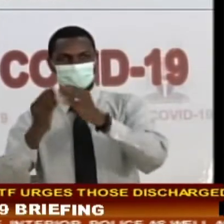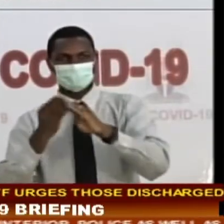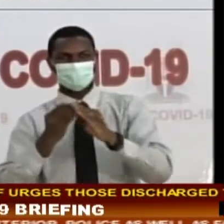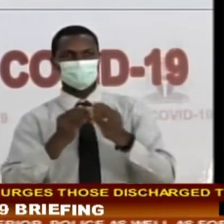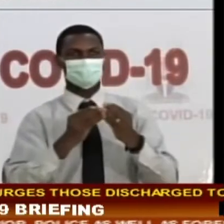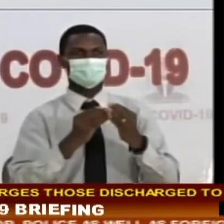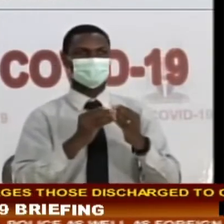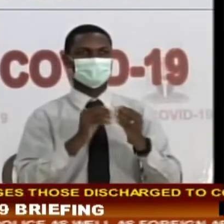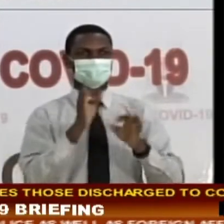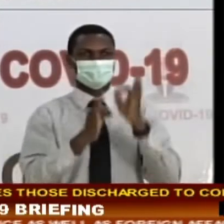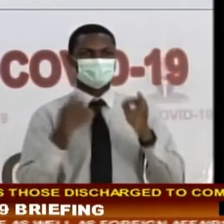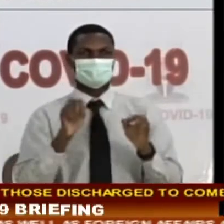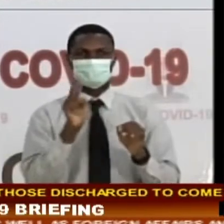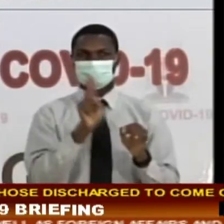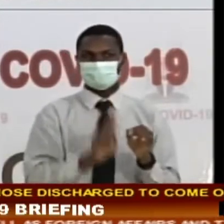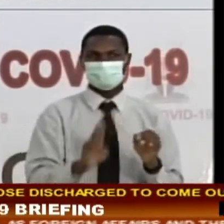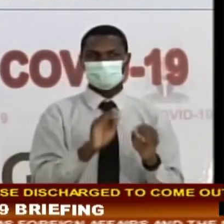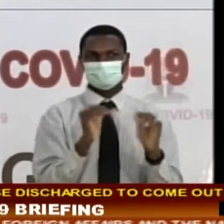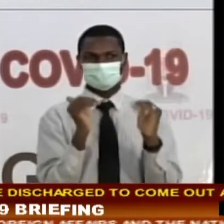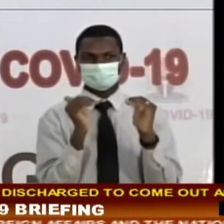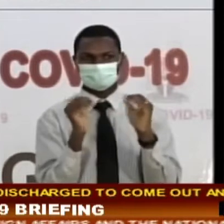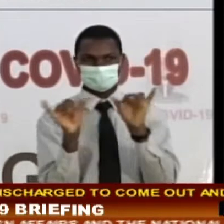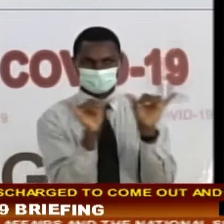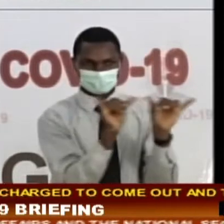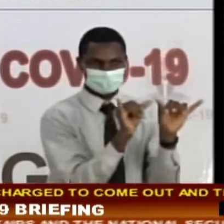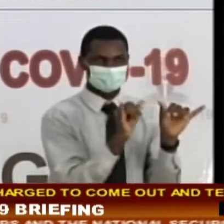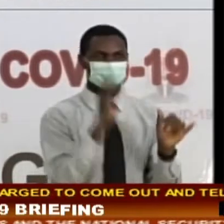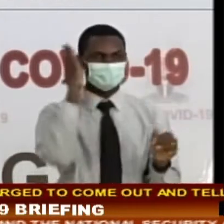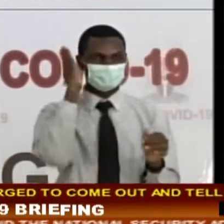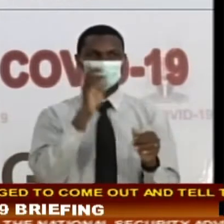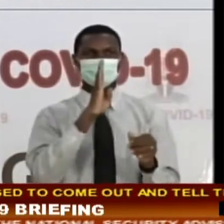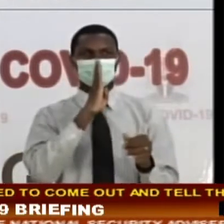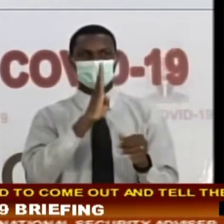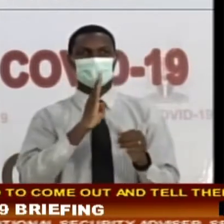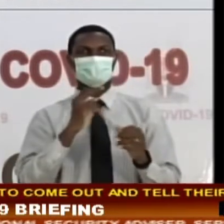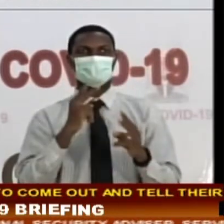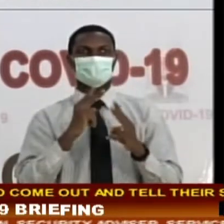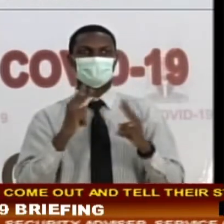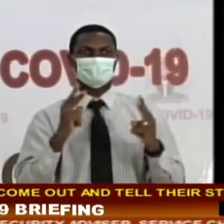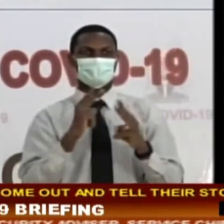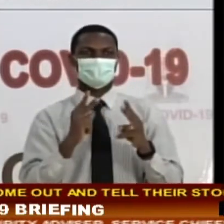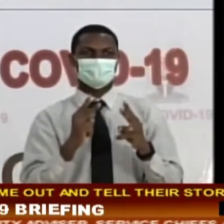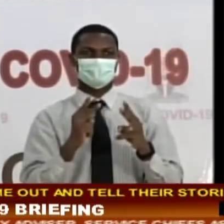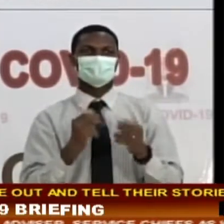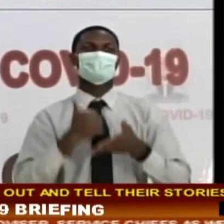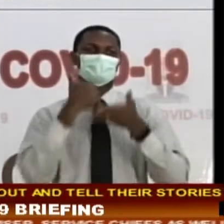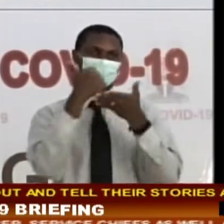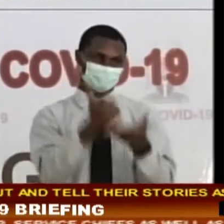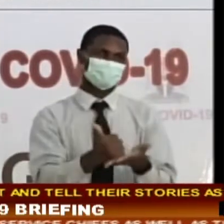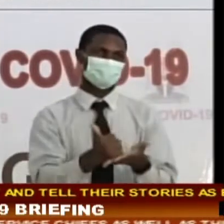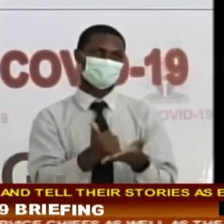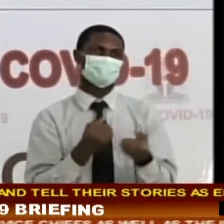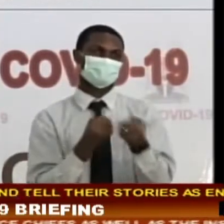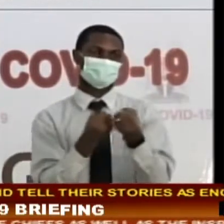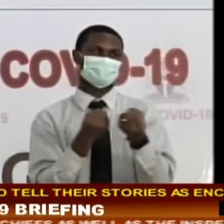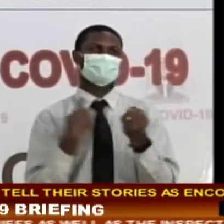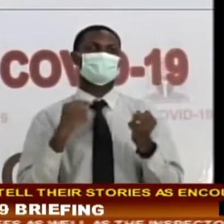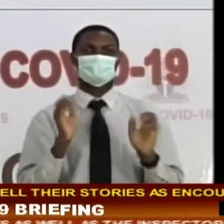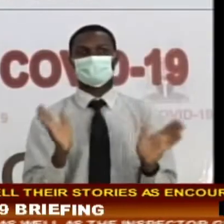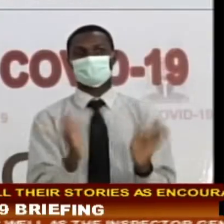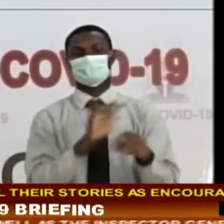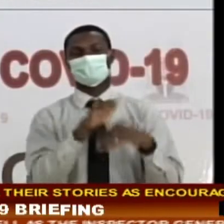measures and other similar measures to be helpful we shall encourage State commissioners of health and